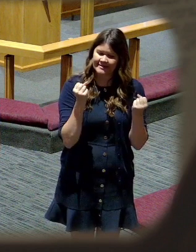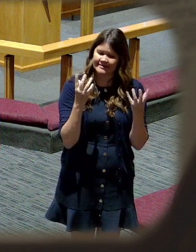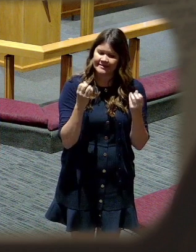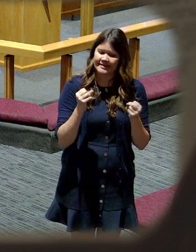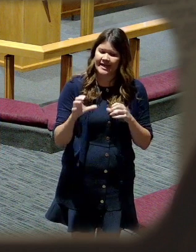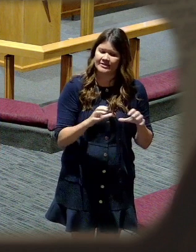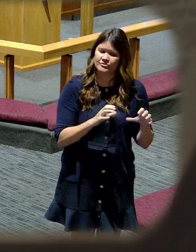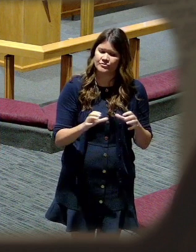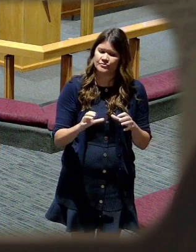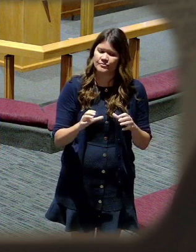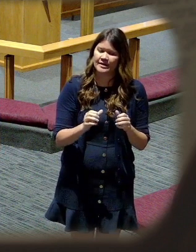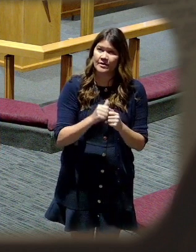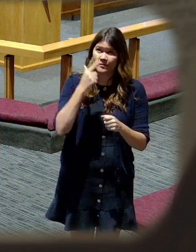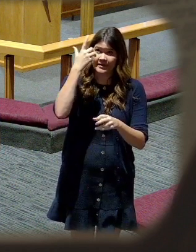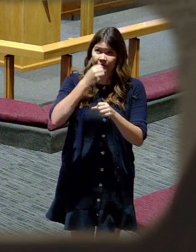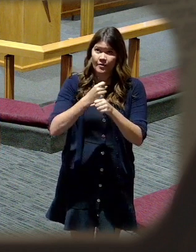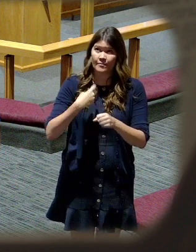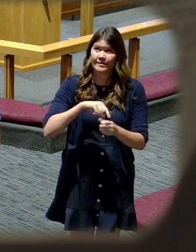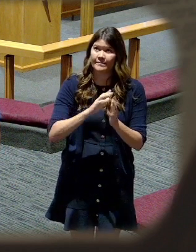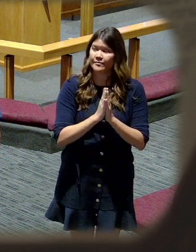pray.